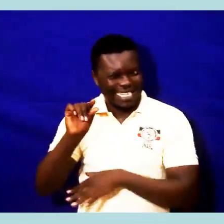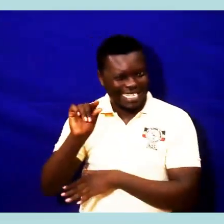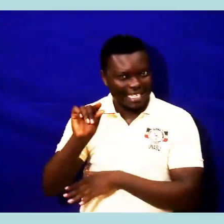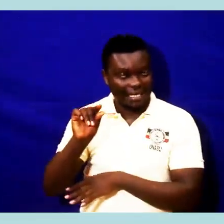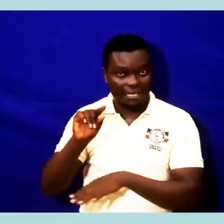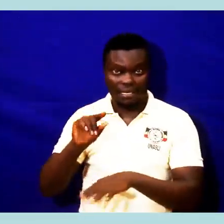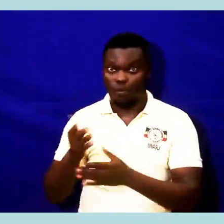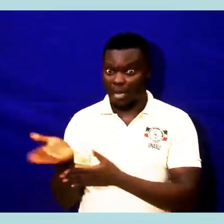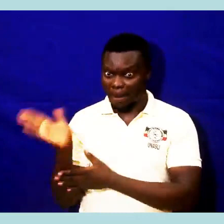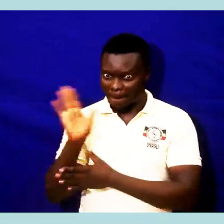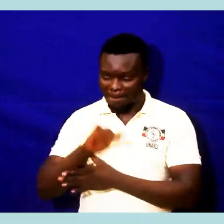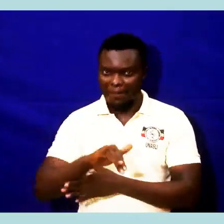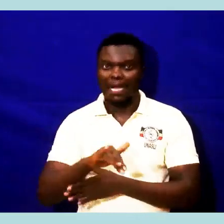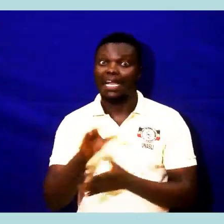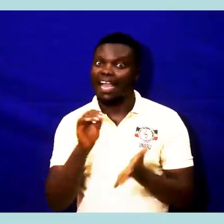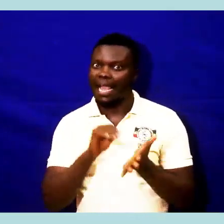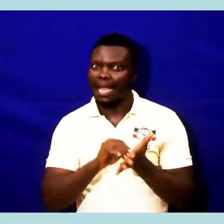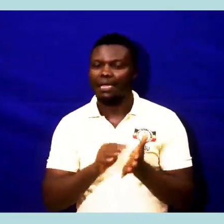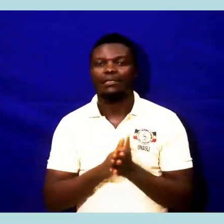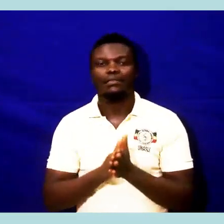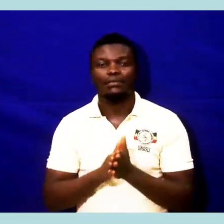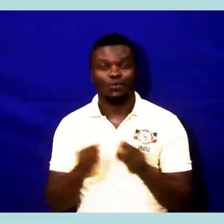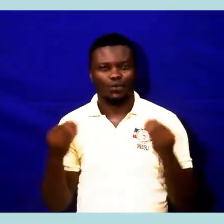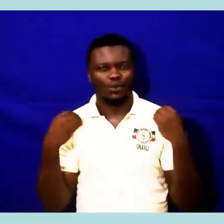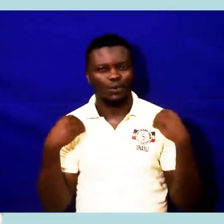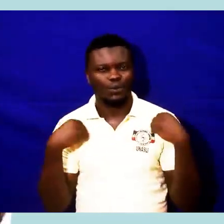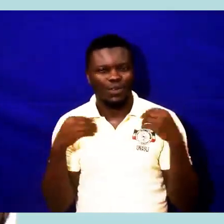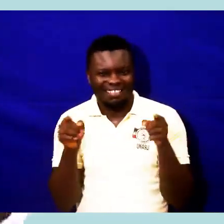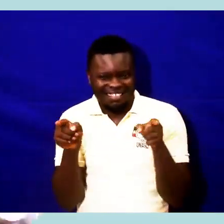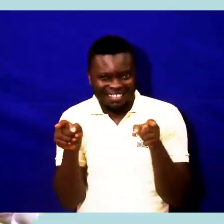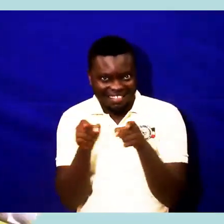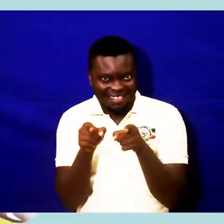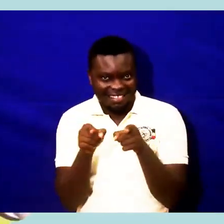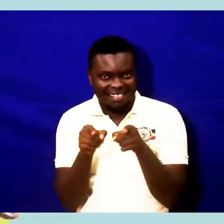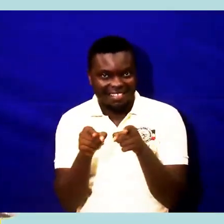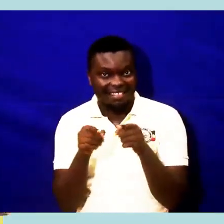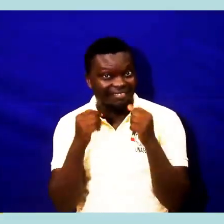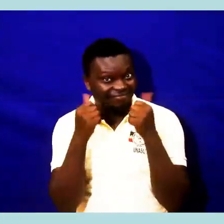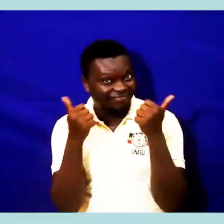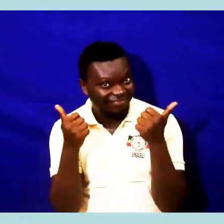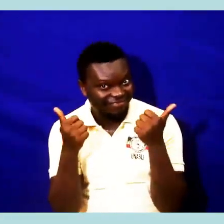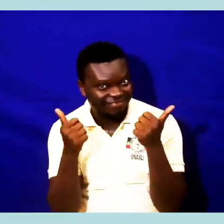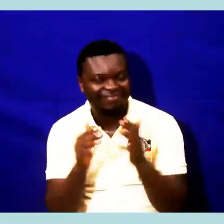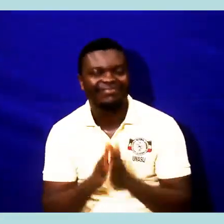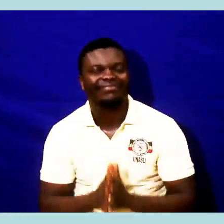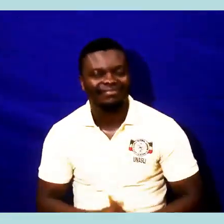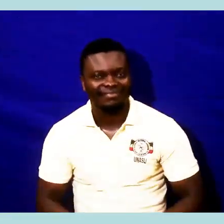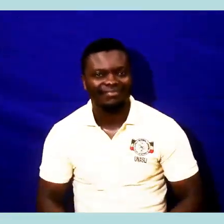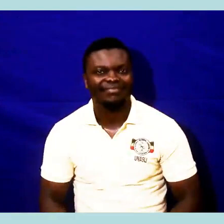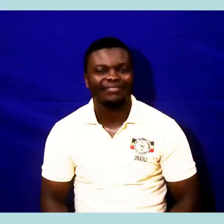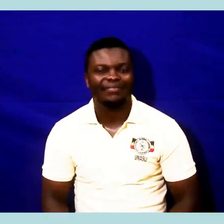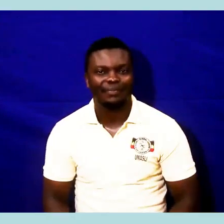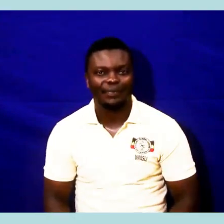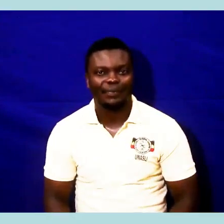rest a bit, and when we come back, we're going to do a short exercise.